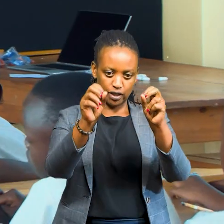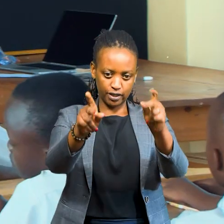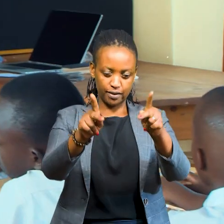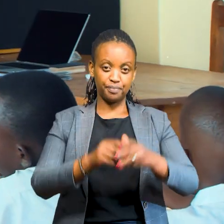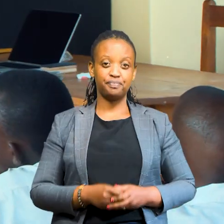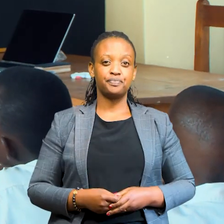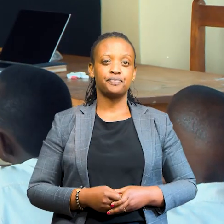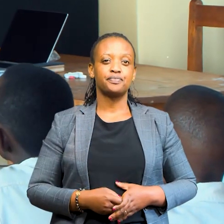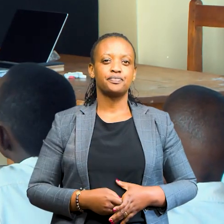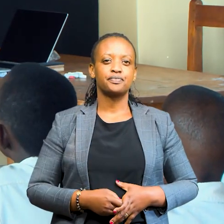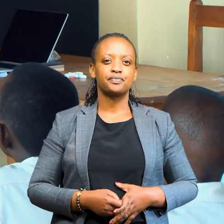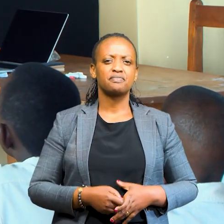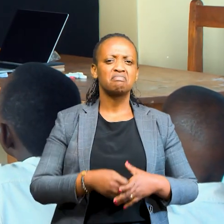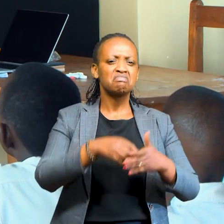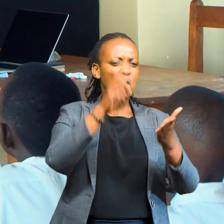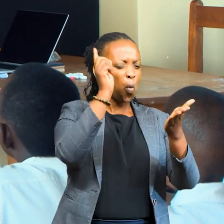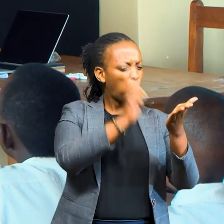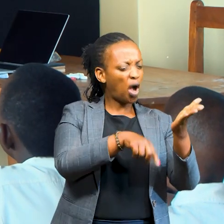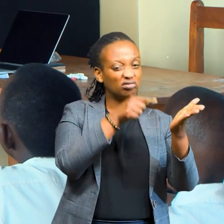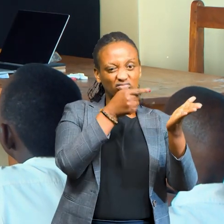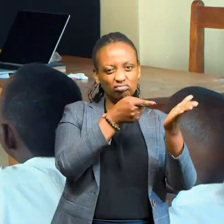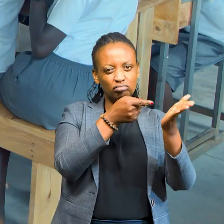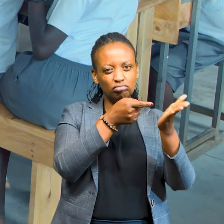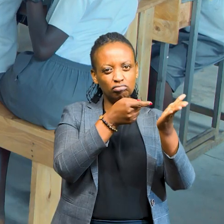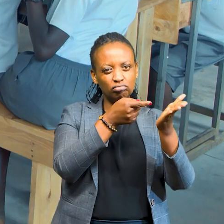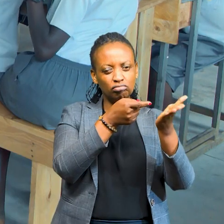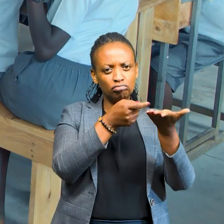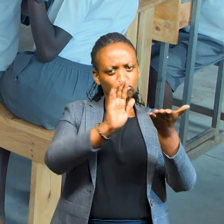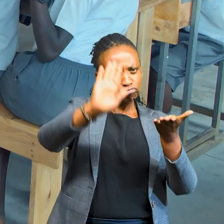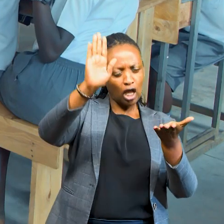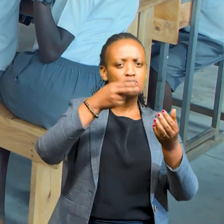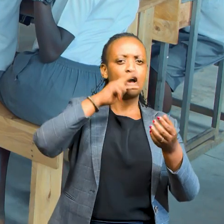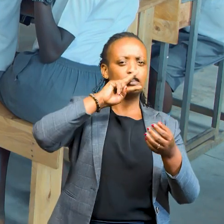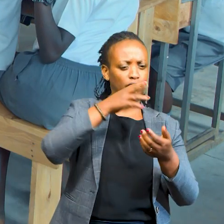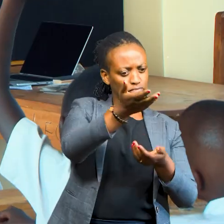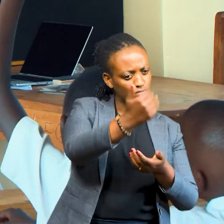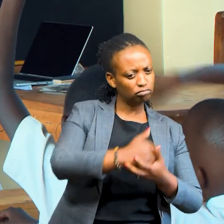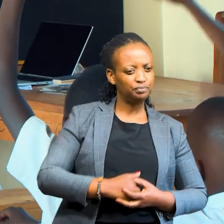Okay. So, what are these? Raise up your hands and you answer.